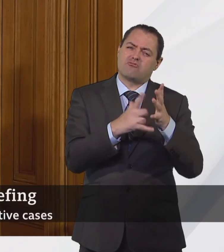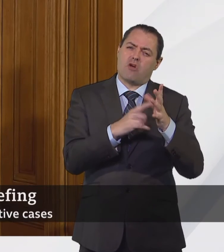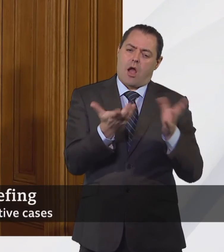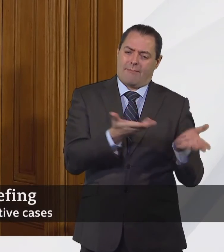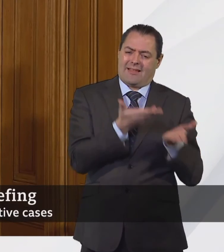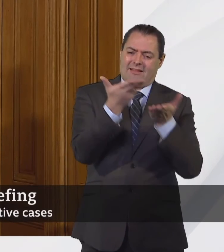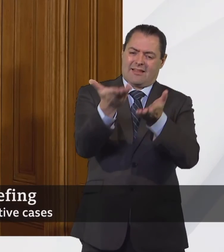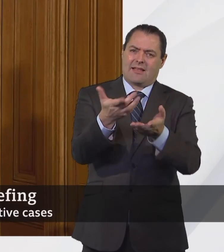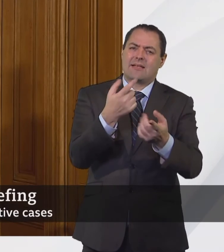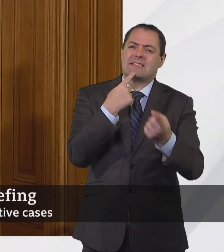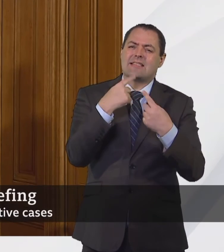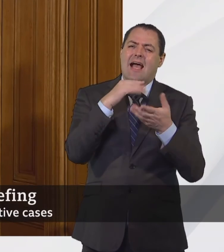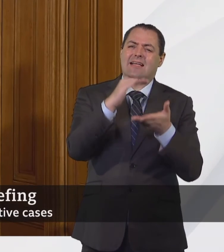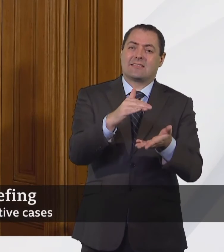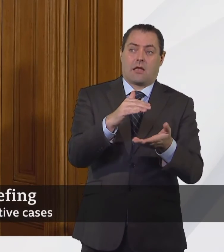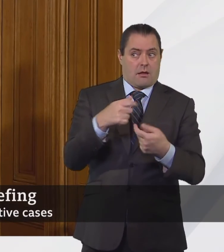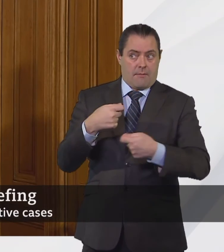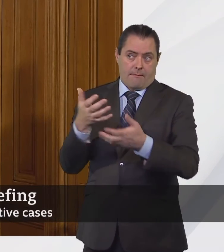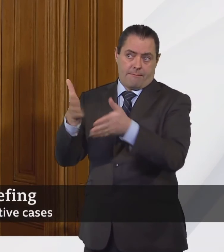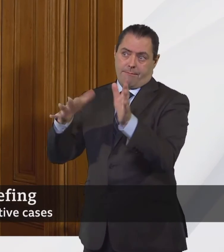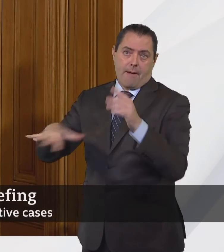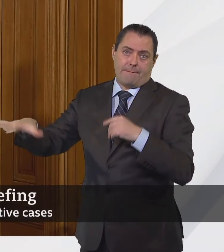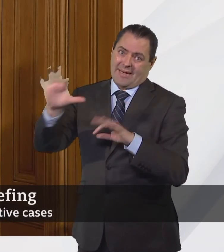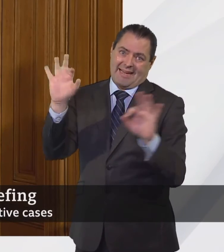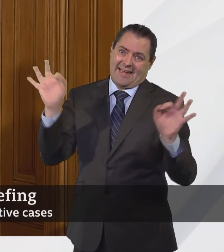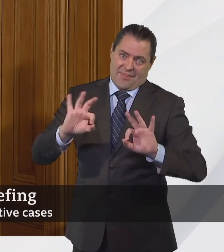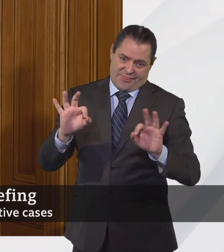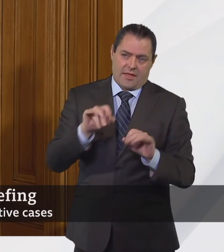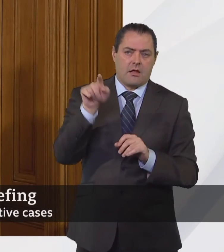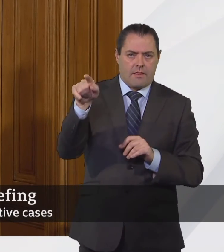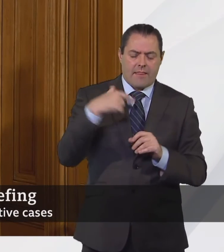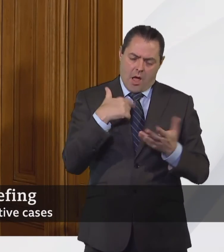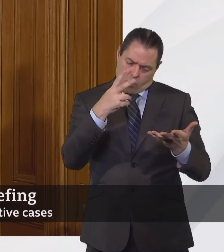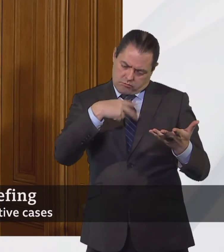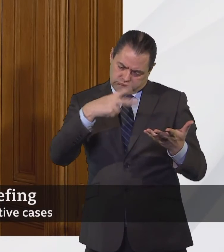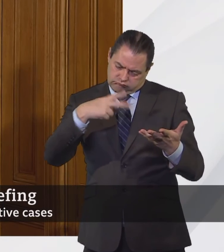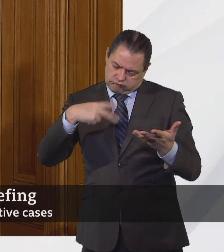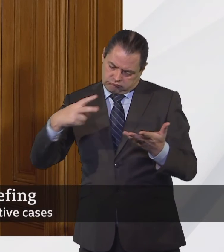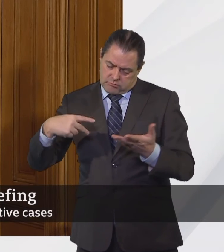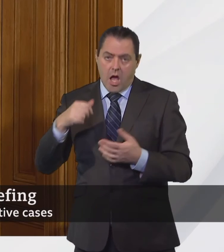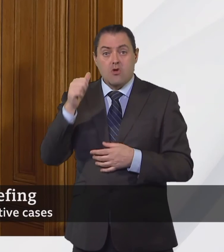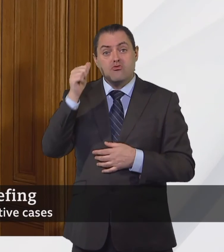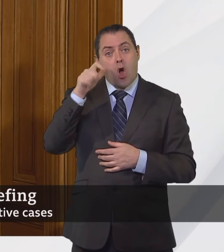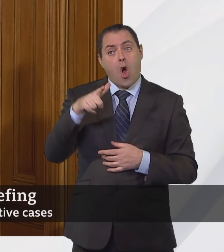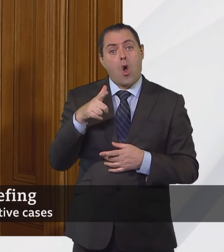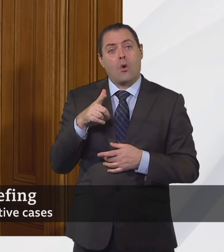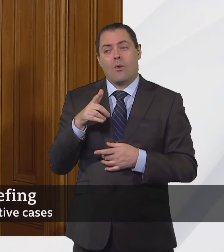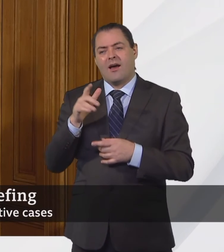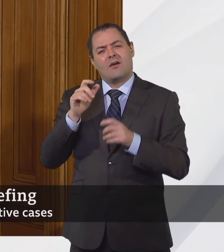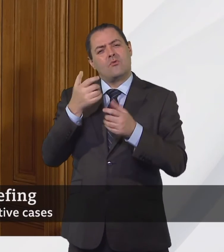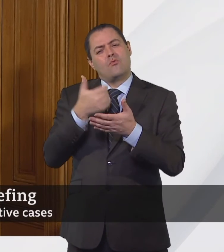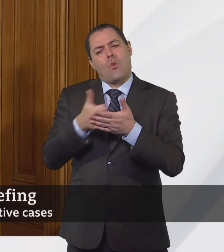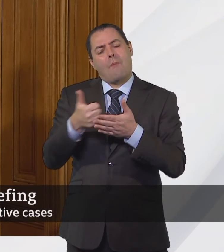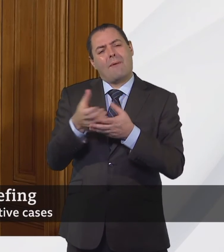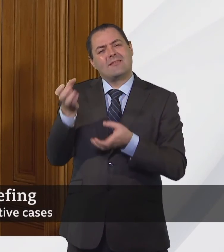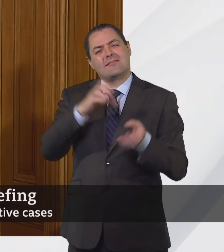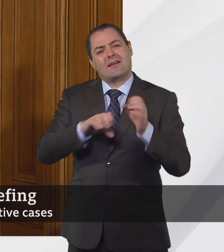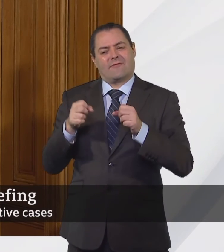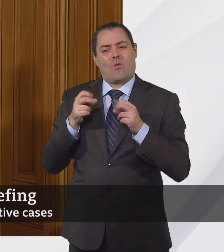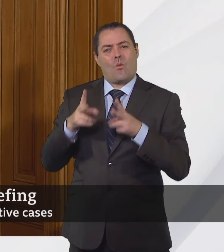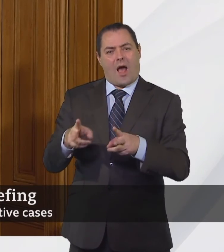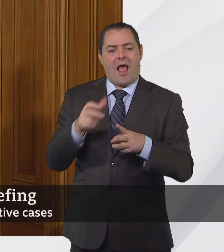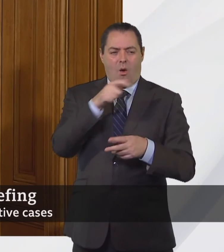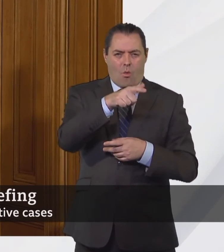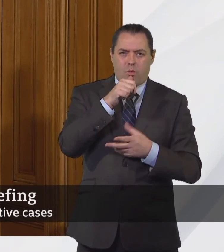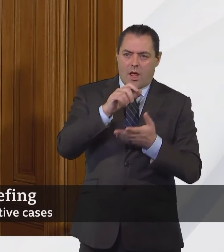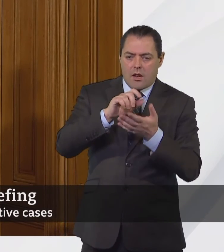on safety, and we will see the papers published in peer-reviewed journals, which will allow us to make a wider decision about